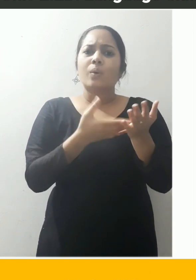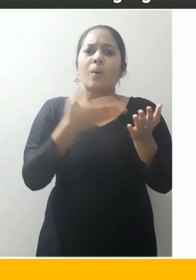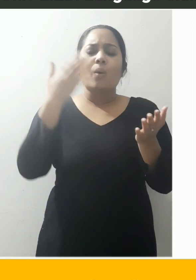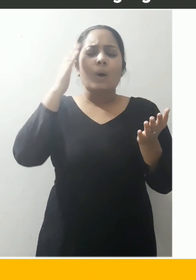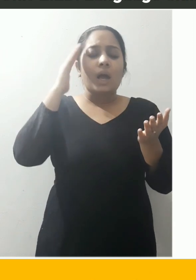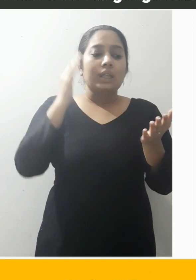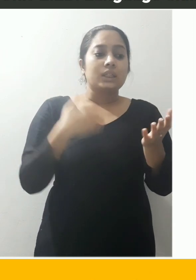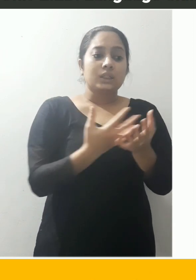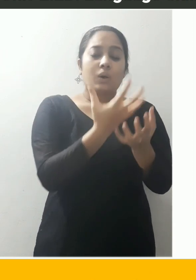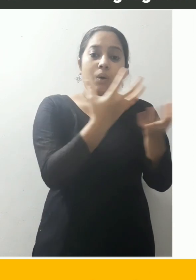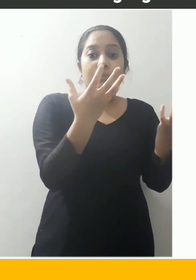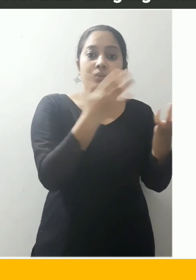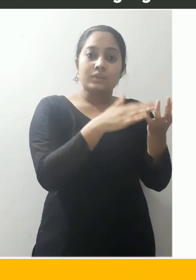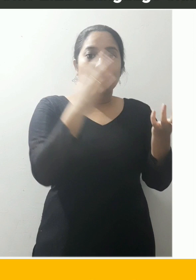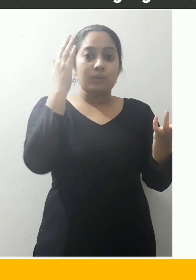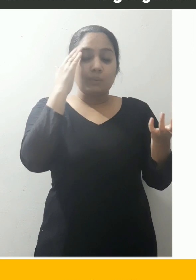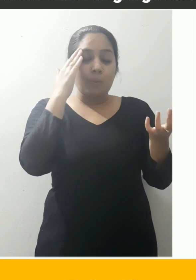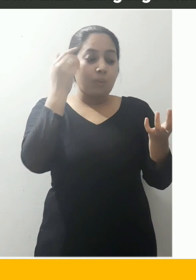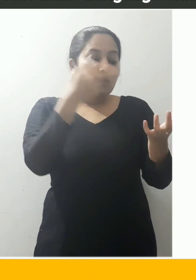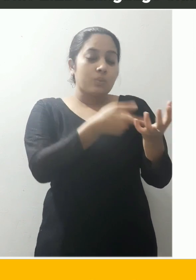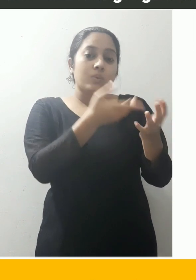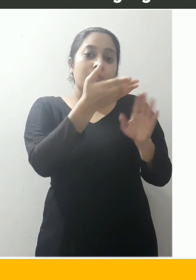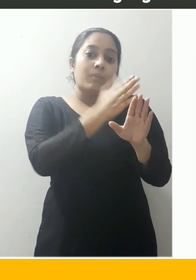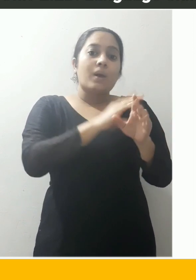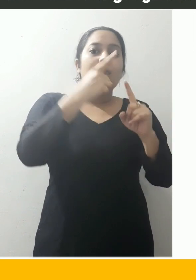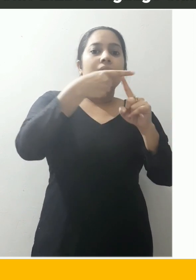is, always use the.